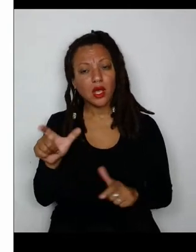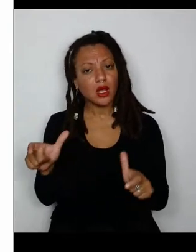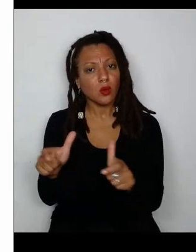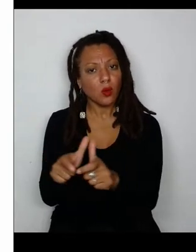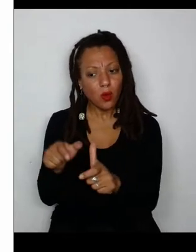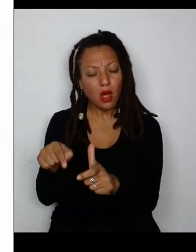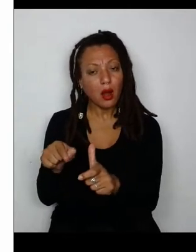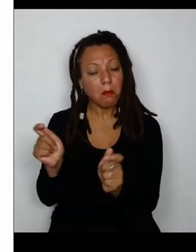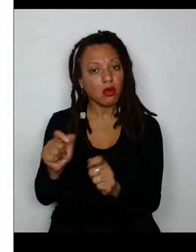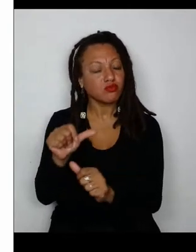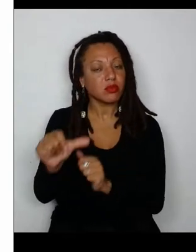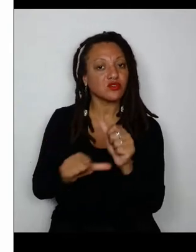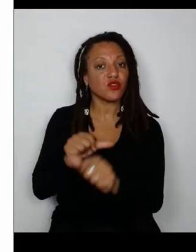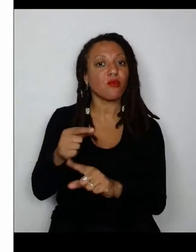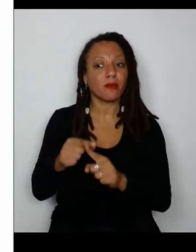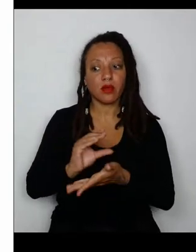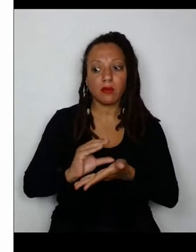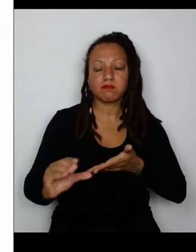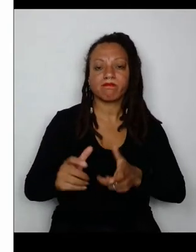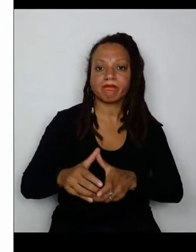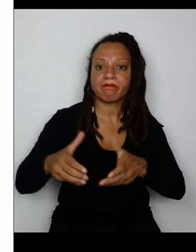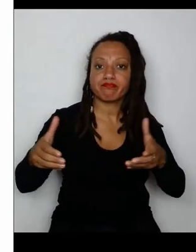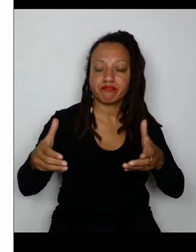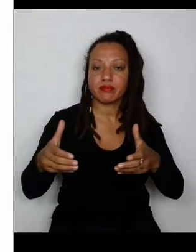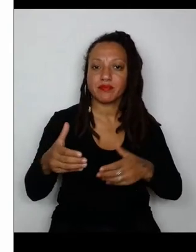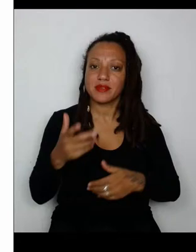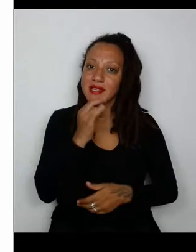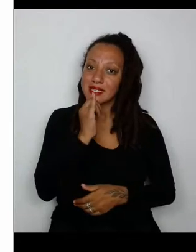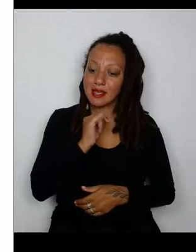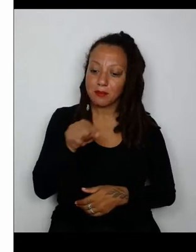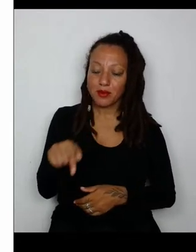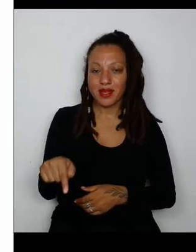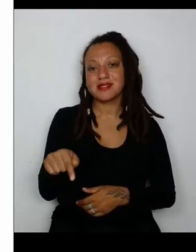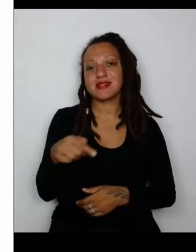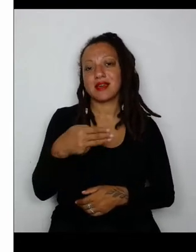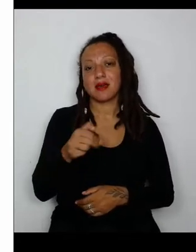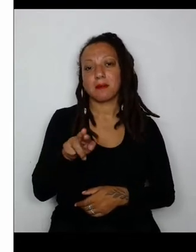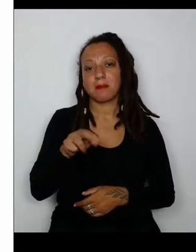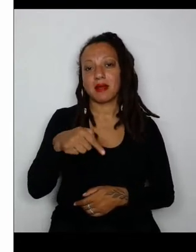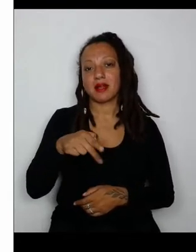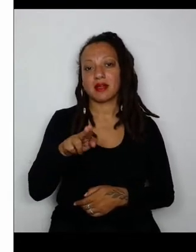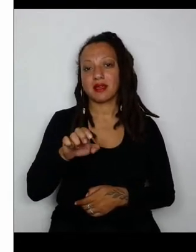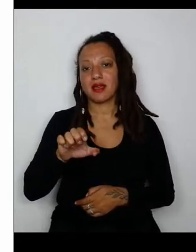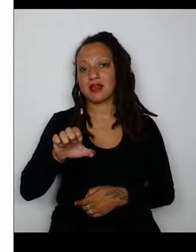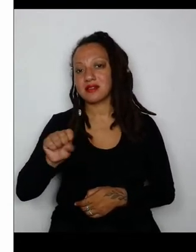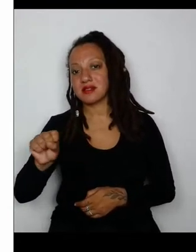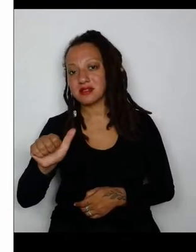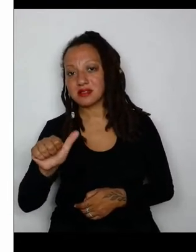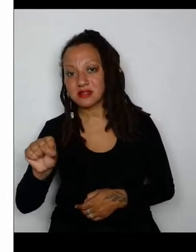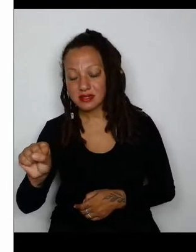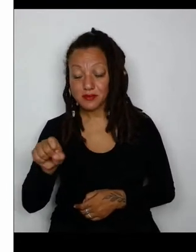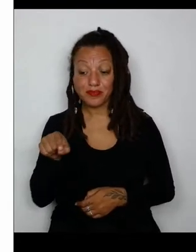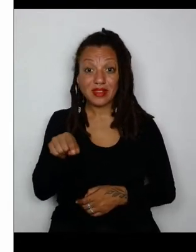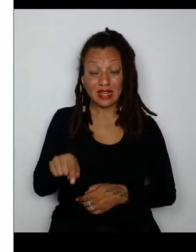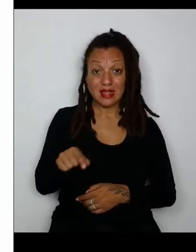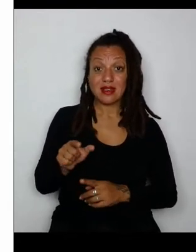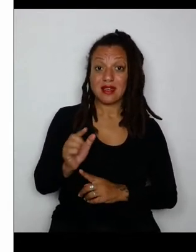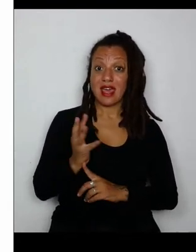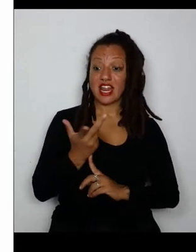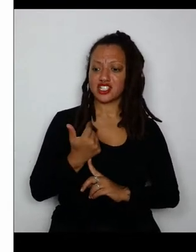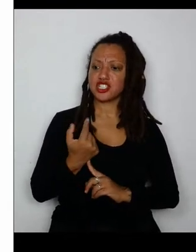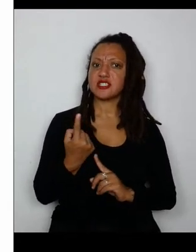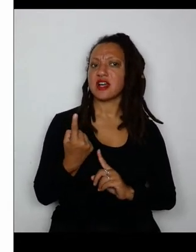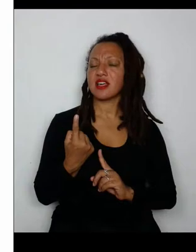his position as an artist who criticizes writers but or critics but writes himself